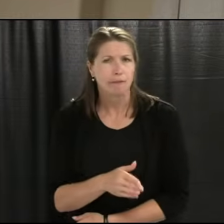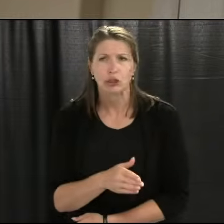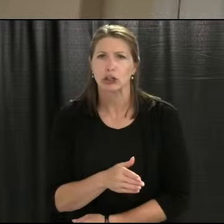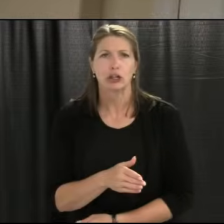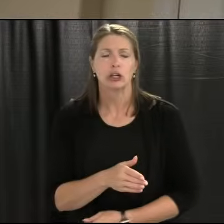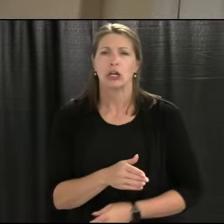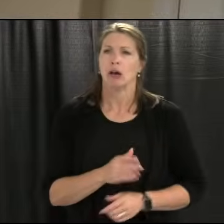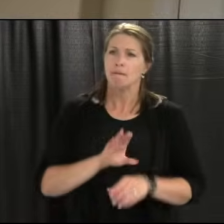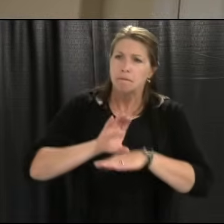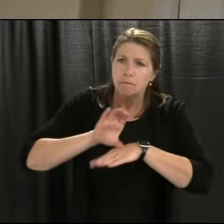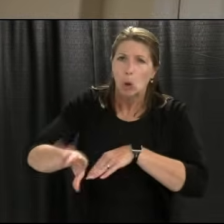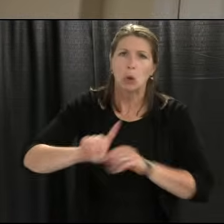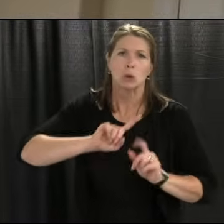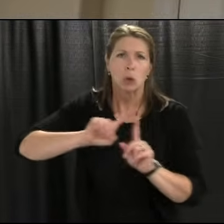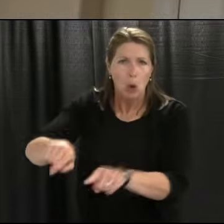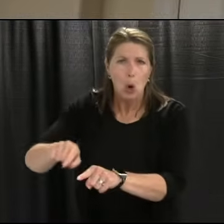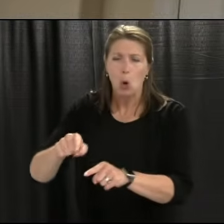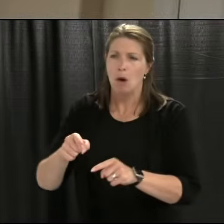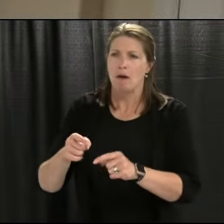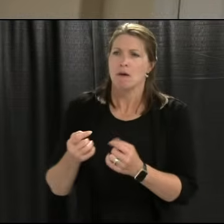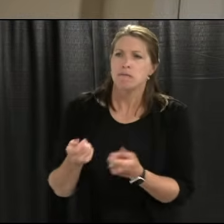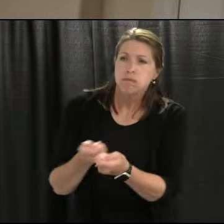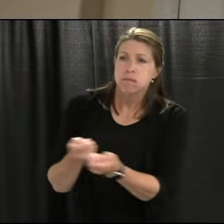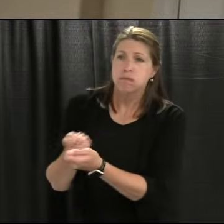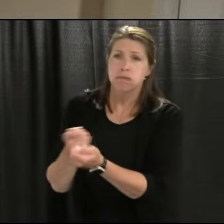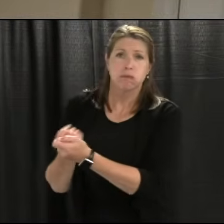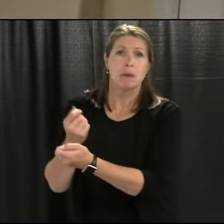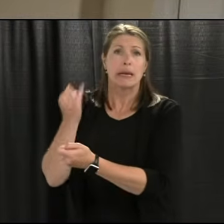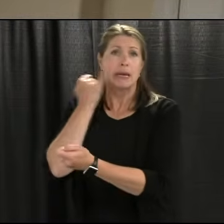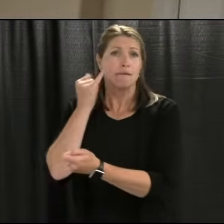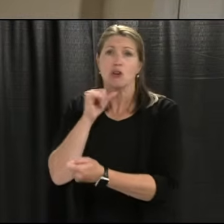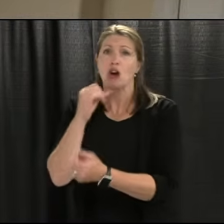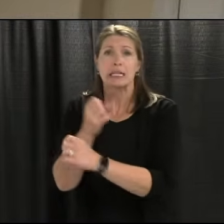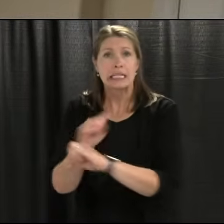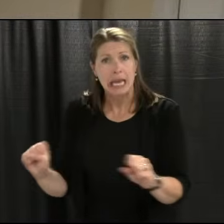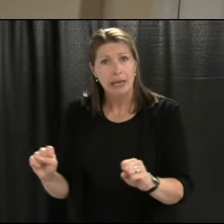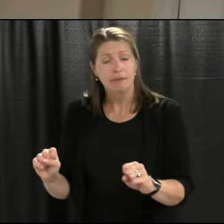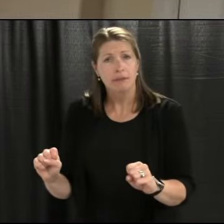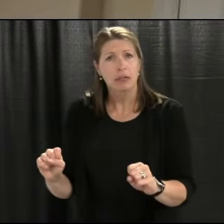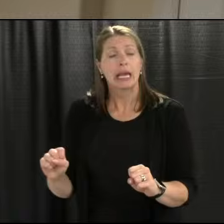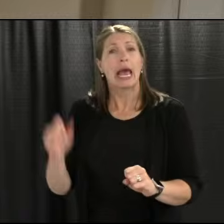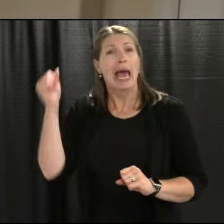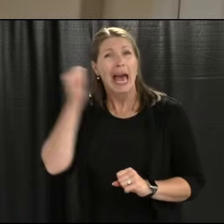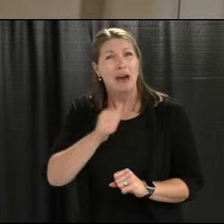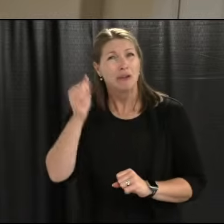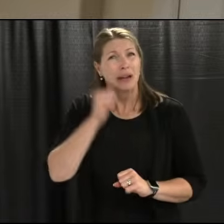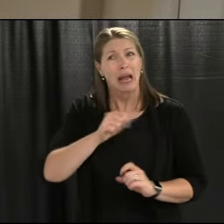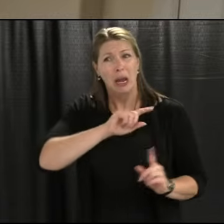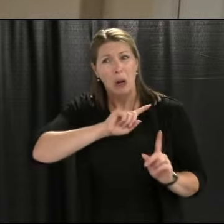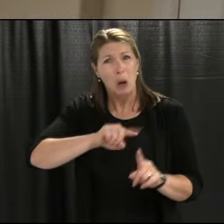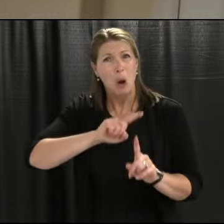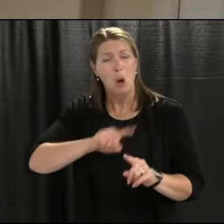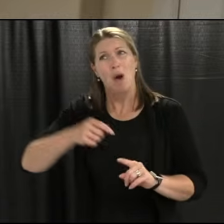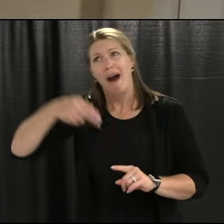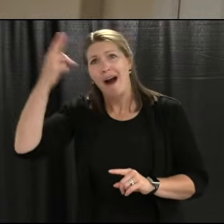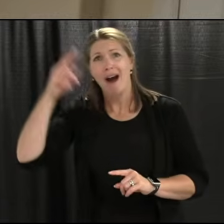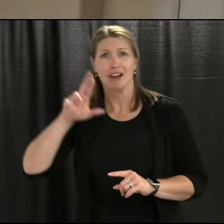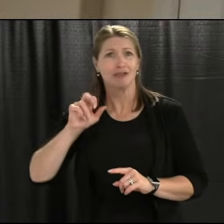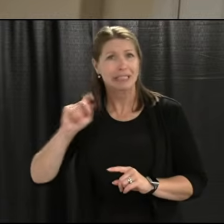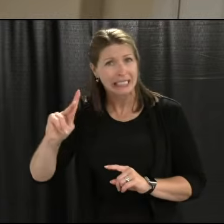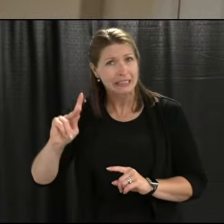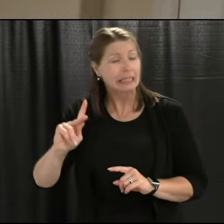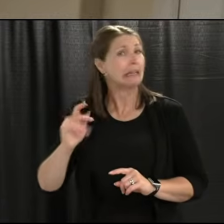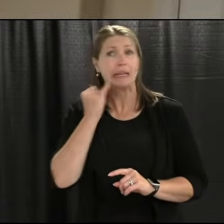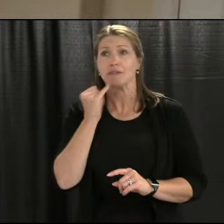of our team. They face extreme conditions and risk every day. Our